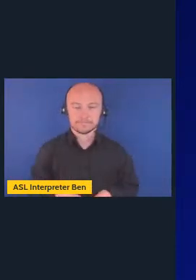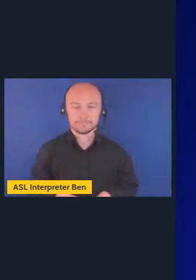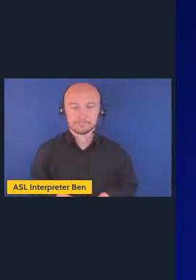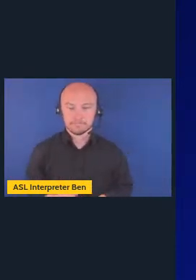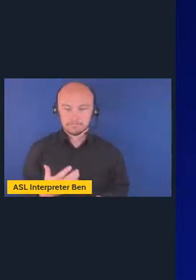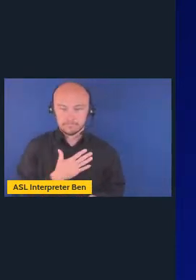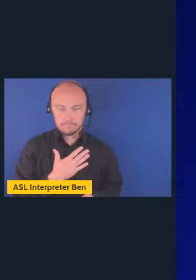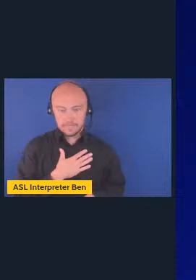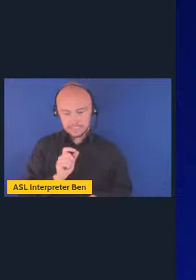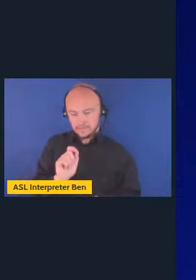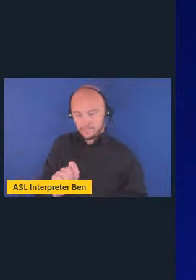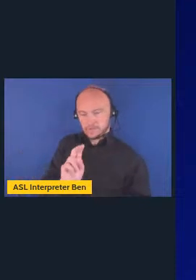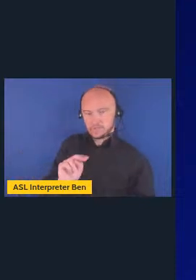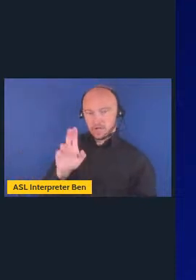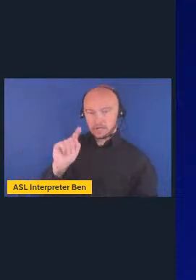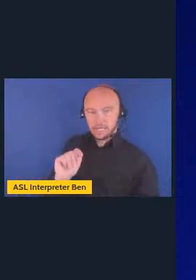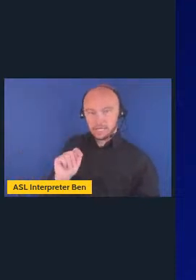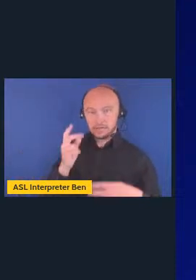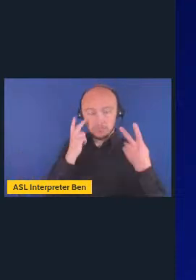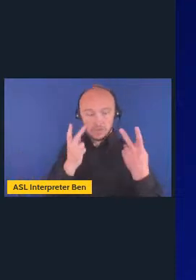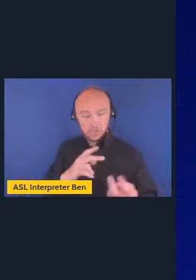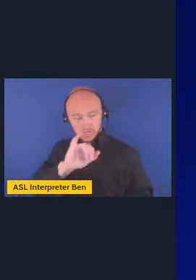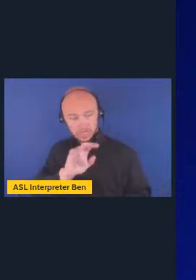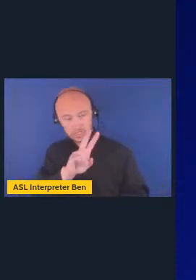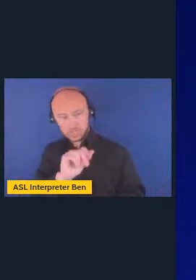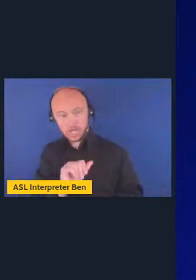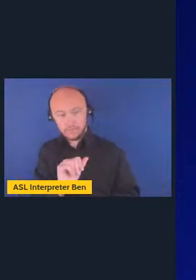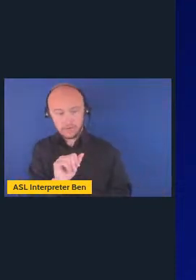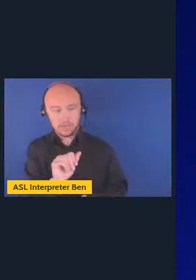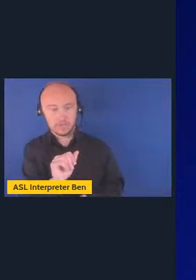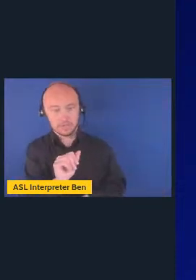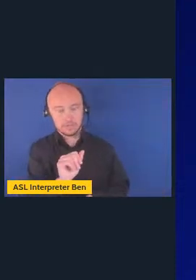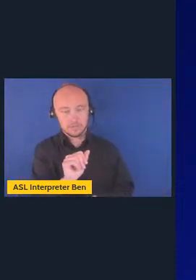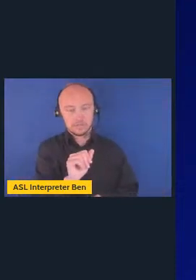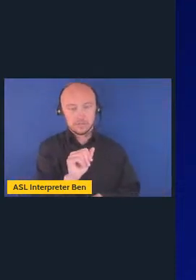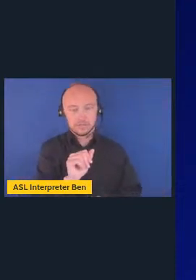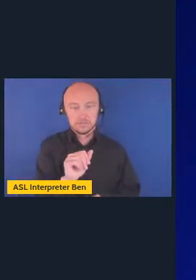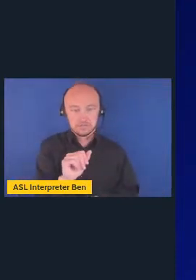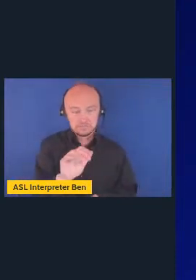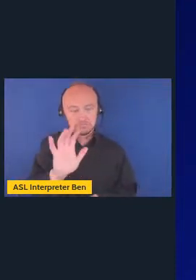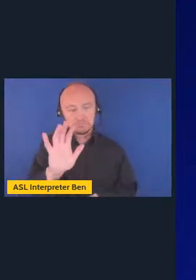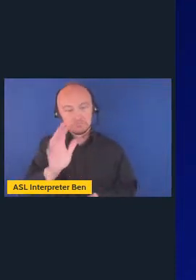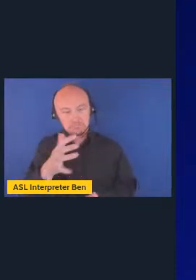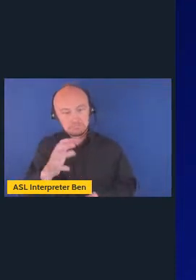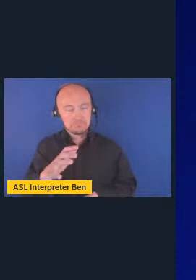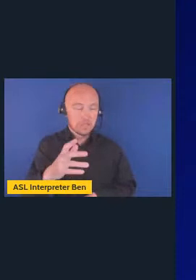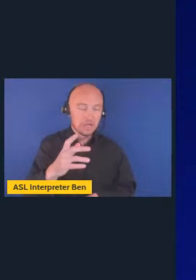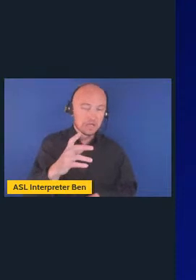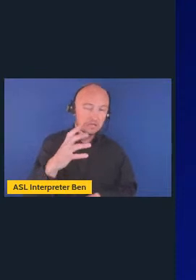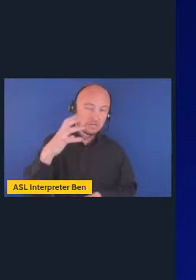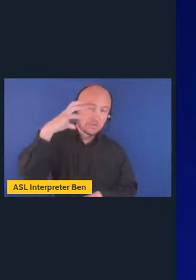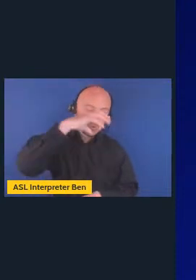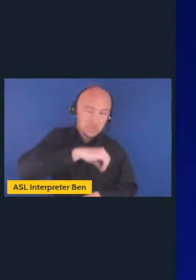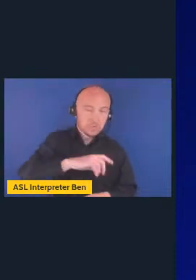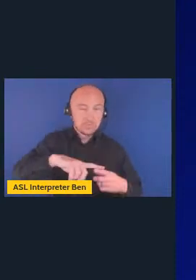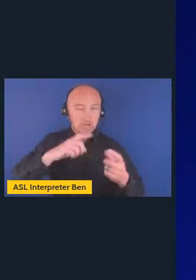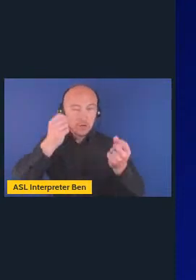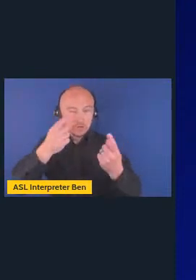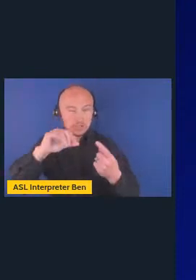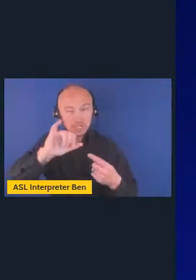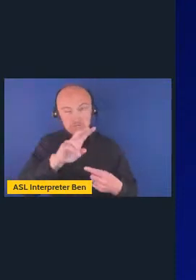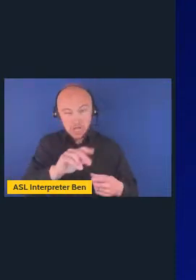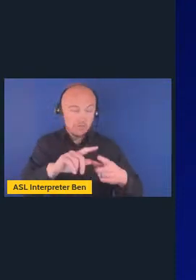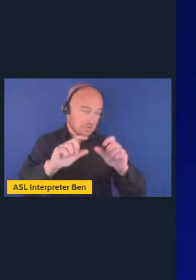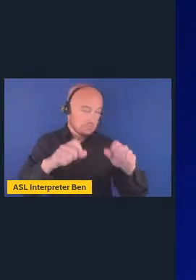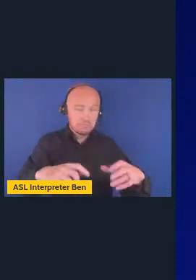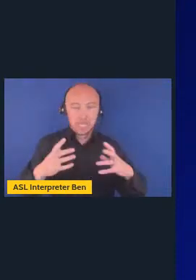developer, but if I look at a piece of Java code using the builder pattern, I can pretty safely assume and understand what exactly is